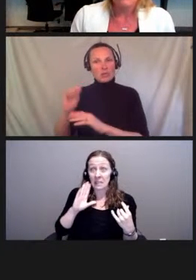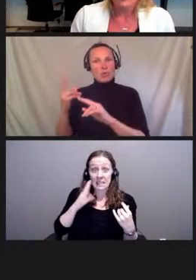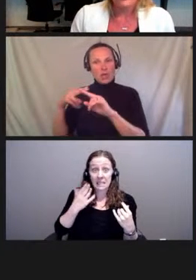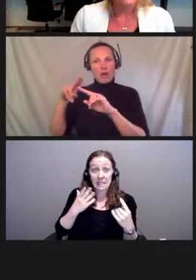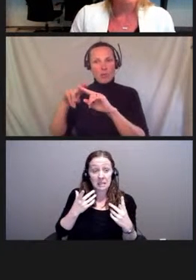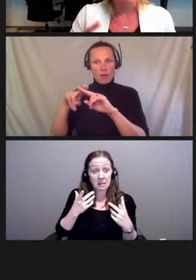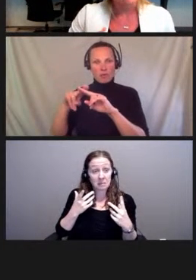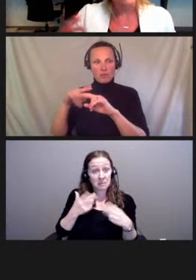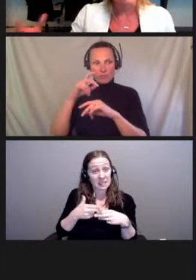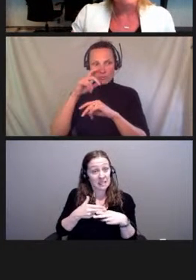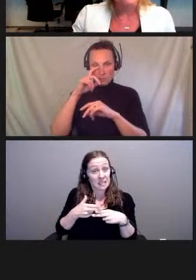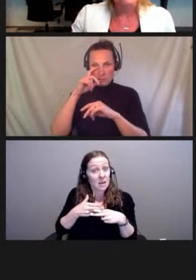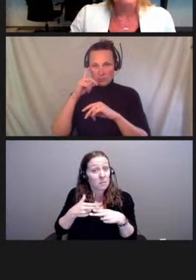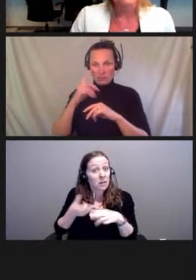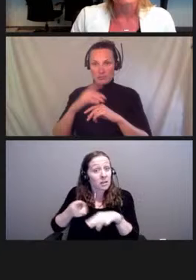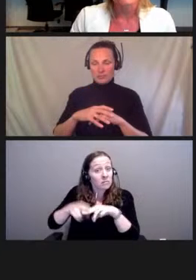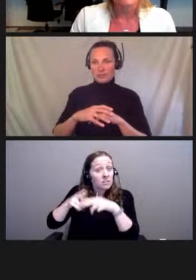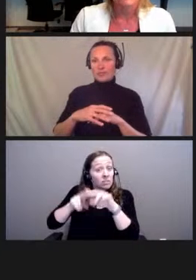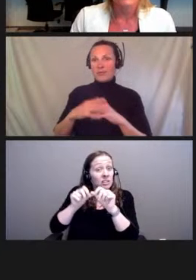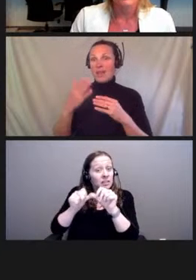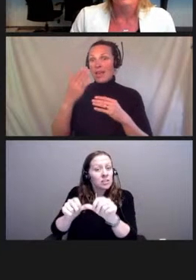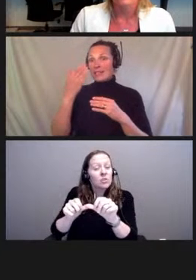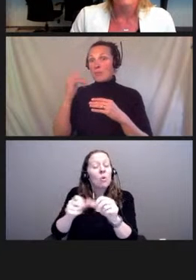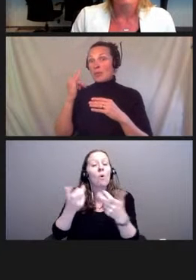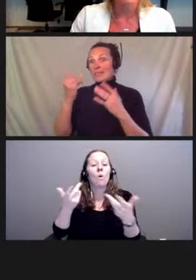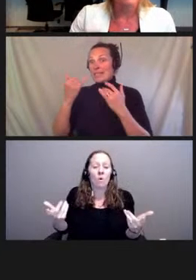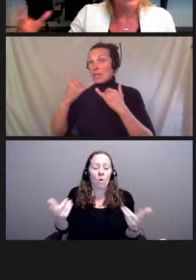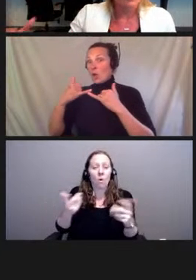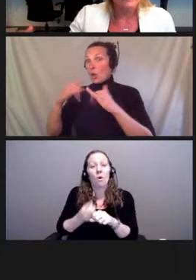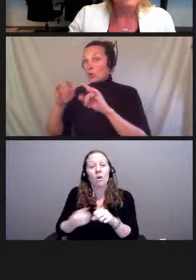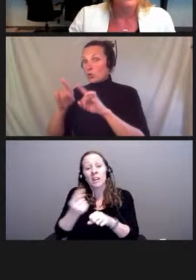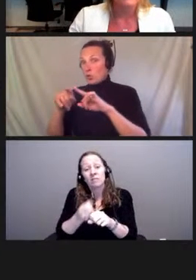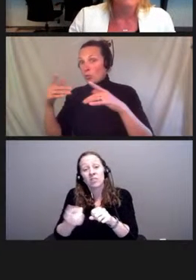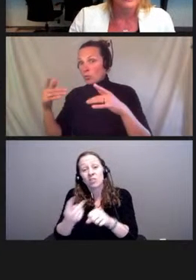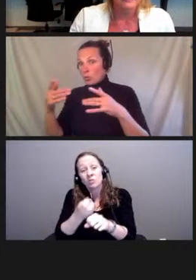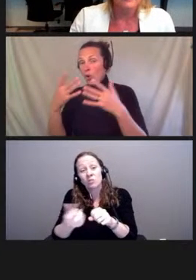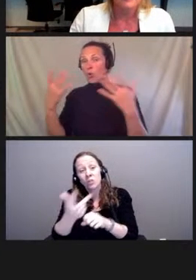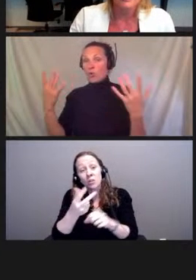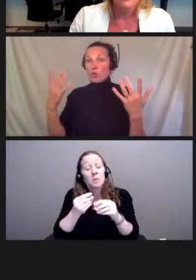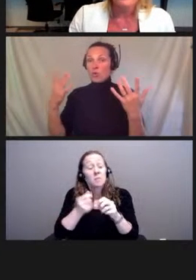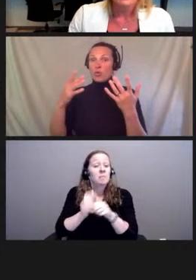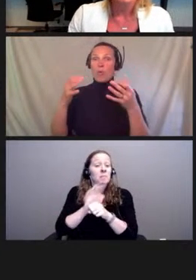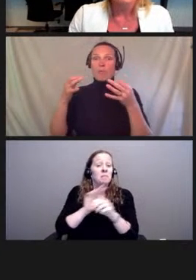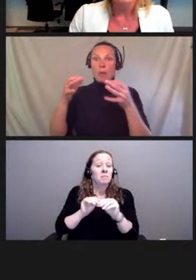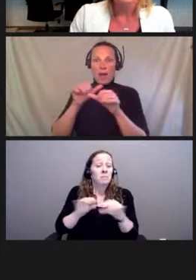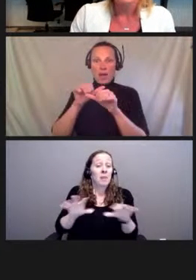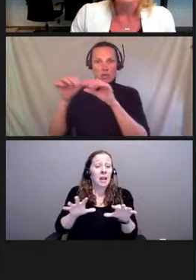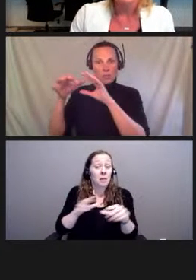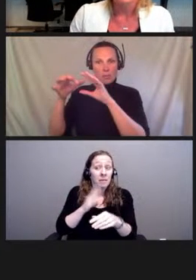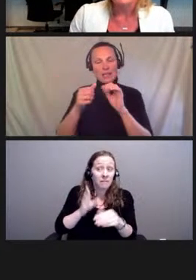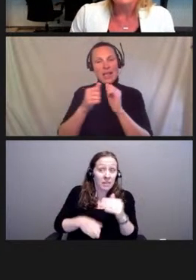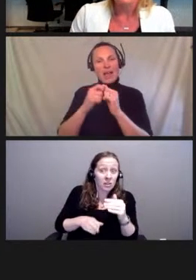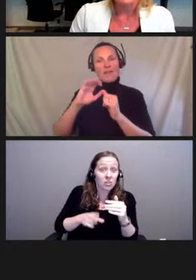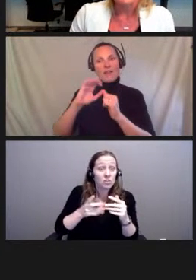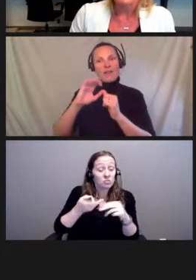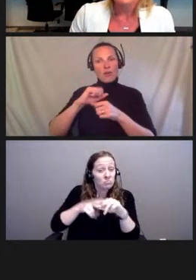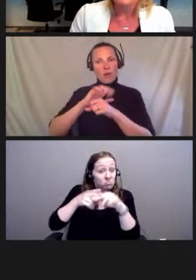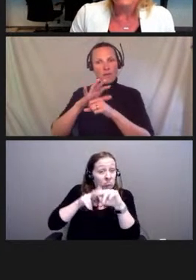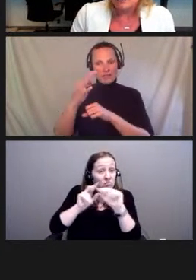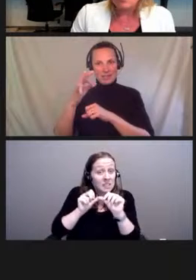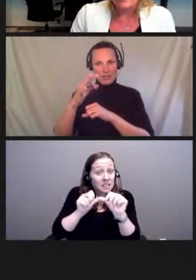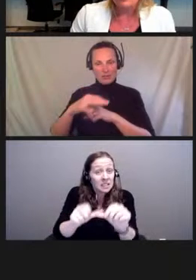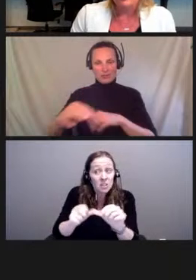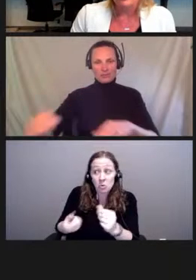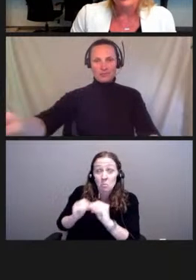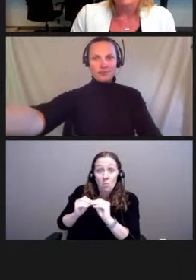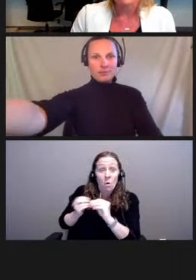going to be temporary or if they will be sustained into beyond once the pandemic ends. So for these reasons,